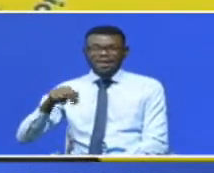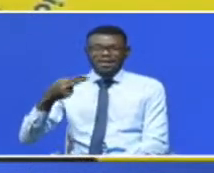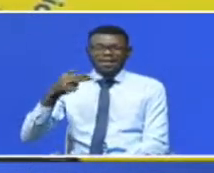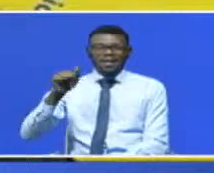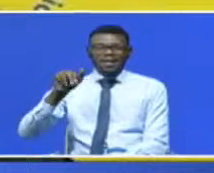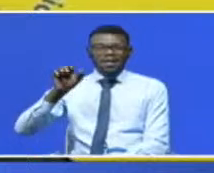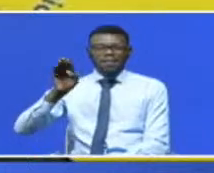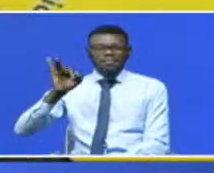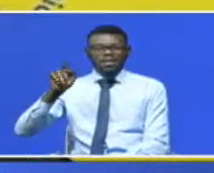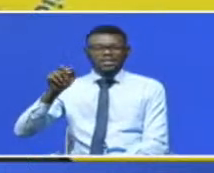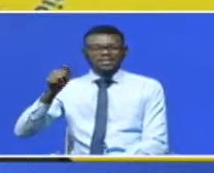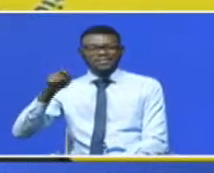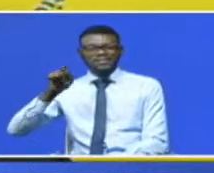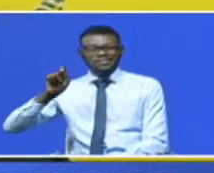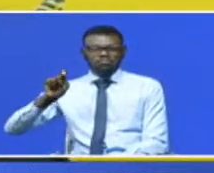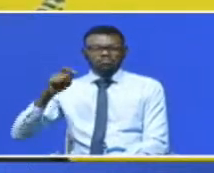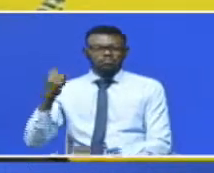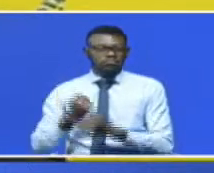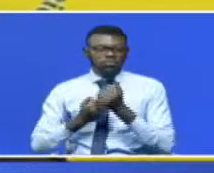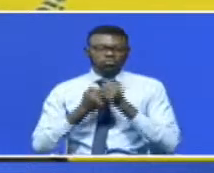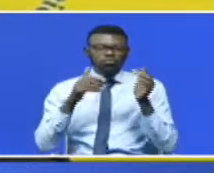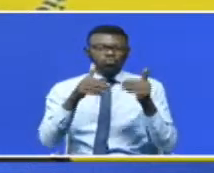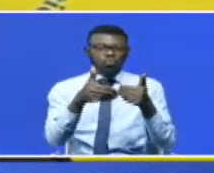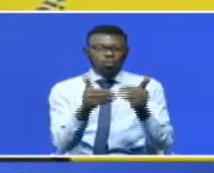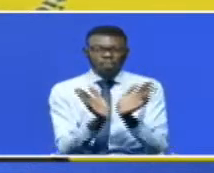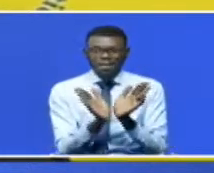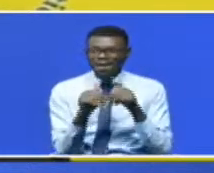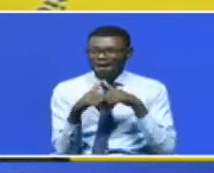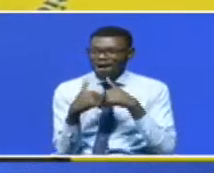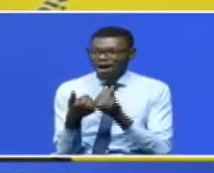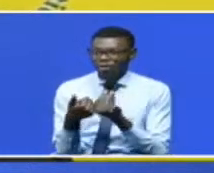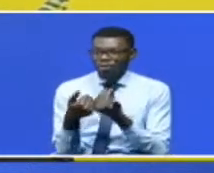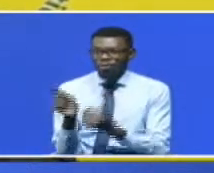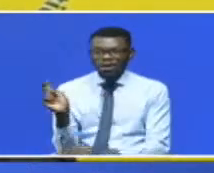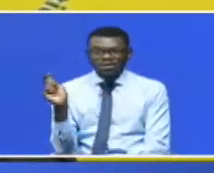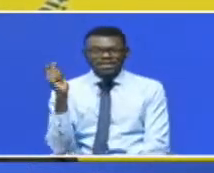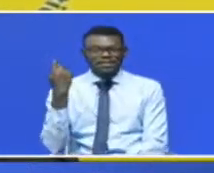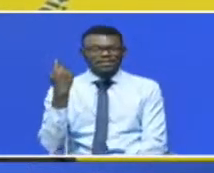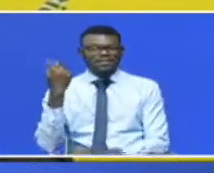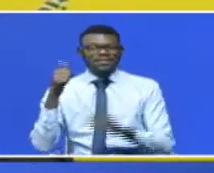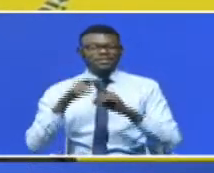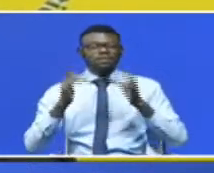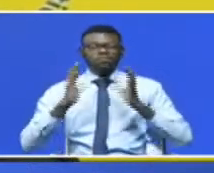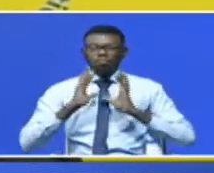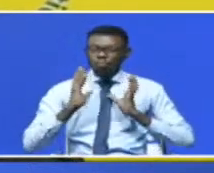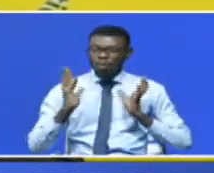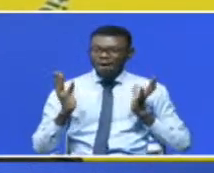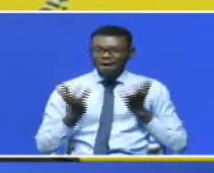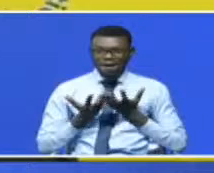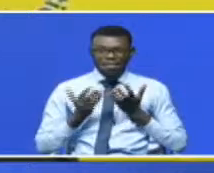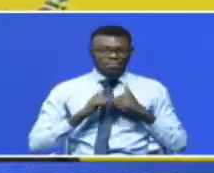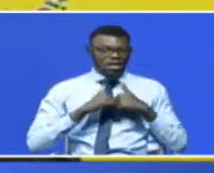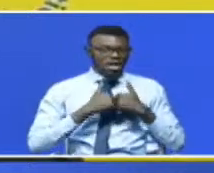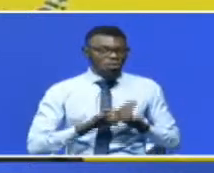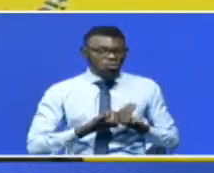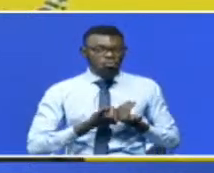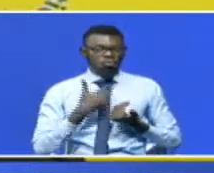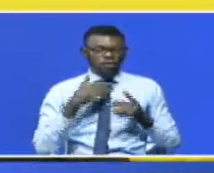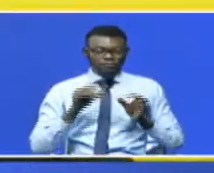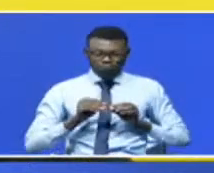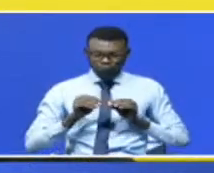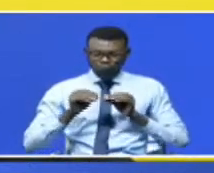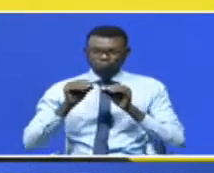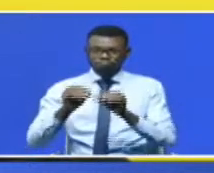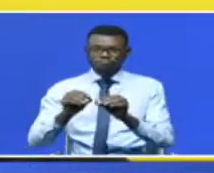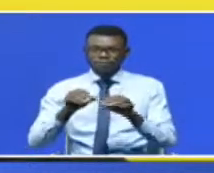to see how best we can support communities, in Kenya, and overall, as you mentioned, globally speaking, as well as possible, to move further than